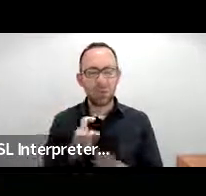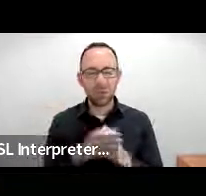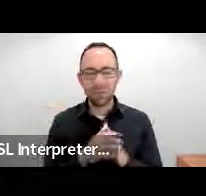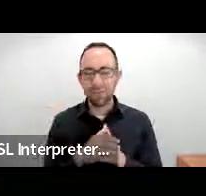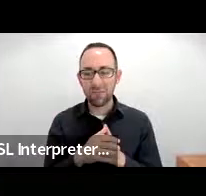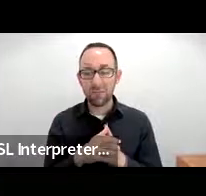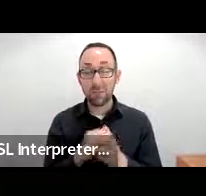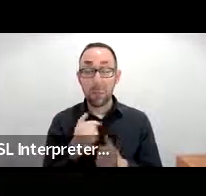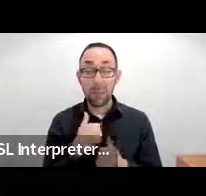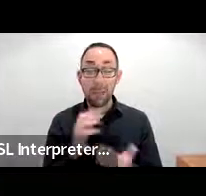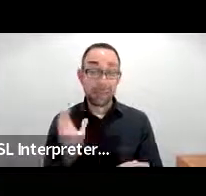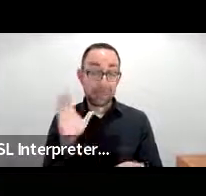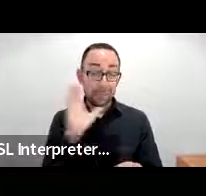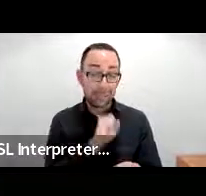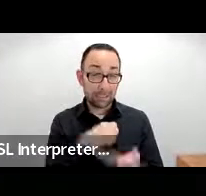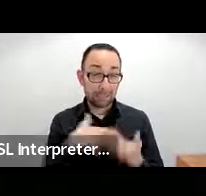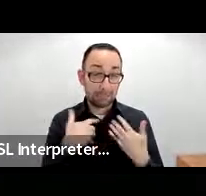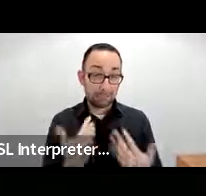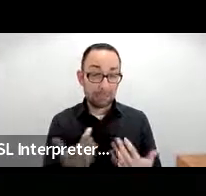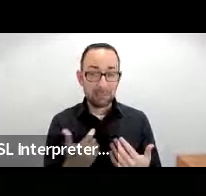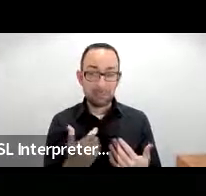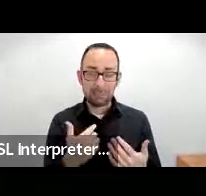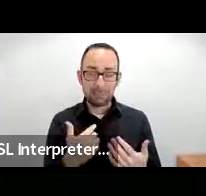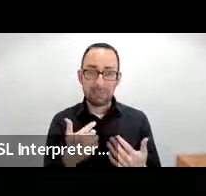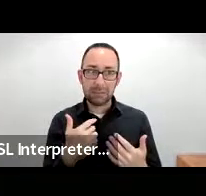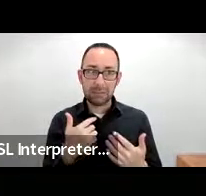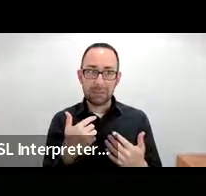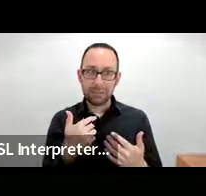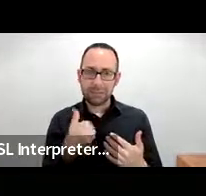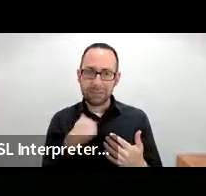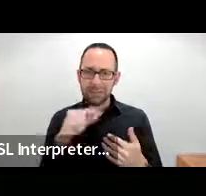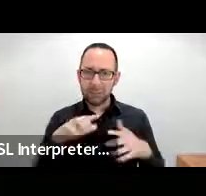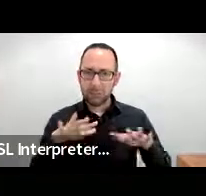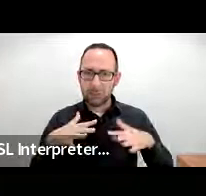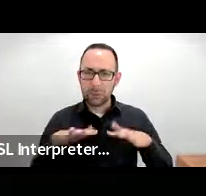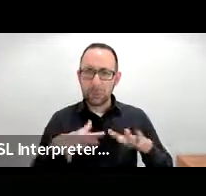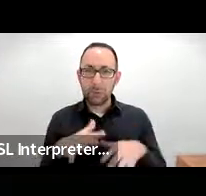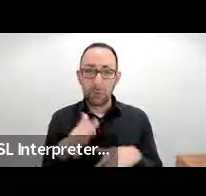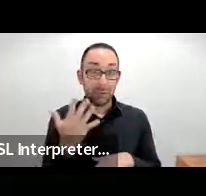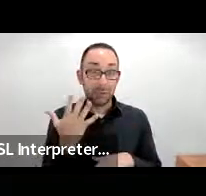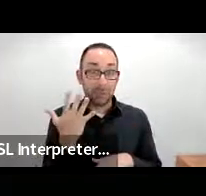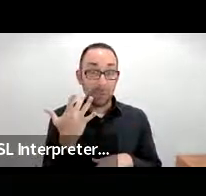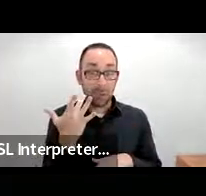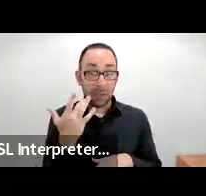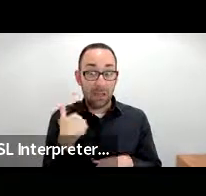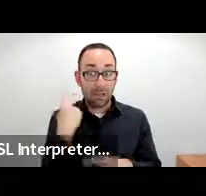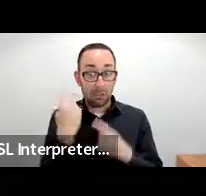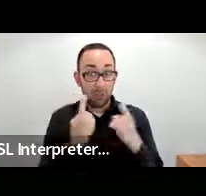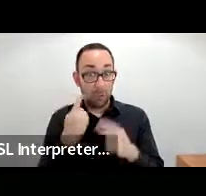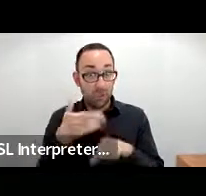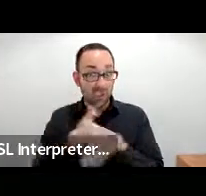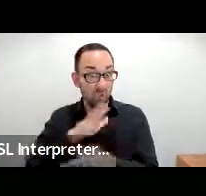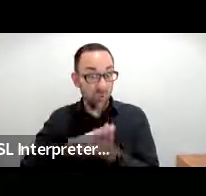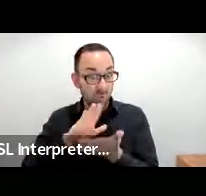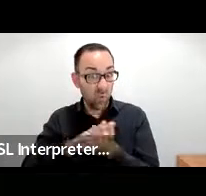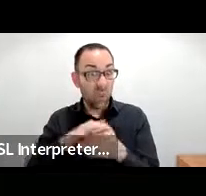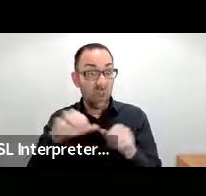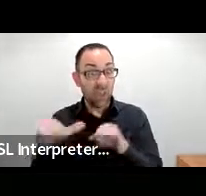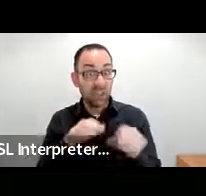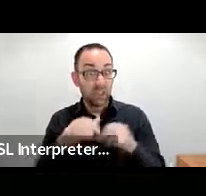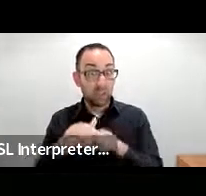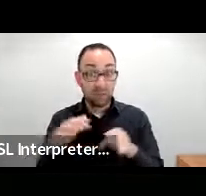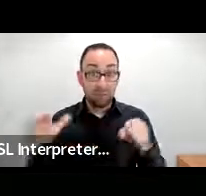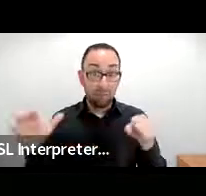I guess I have some anxiety around it because I'm wondering, like, do they fill up? And if they